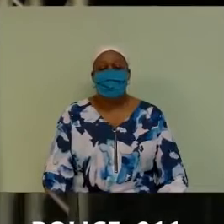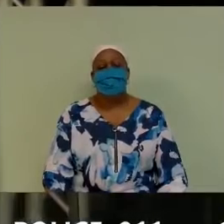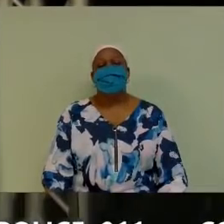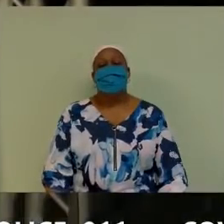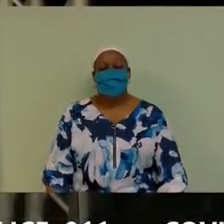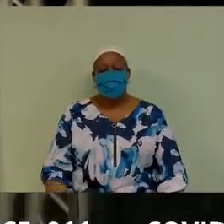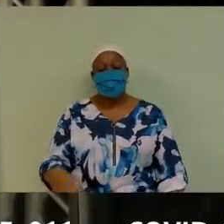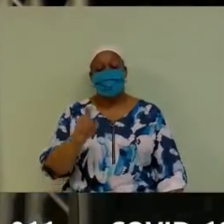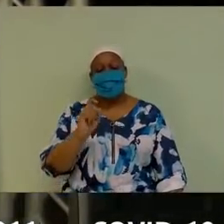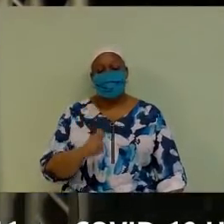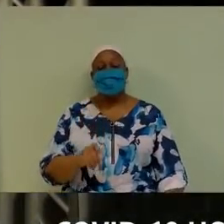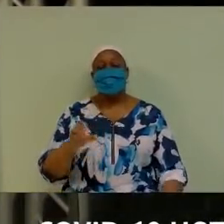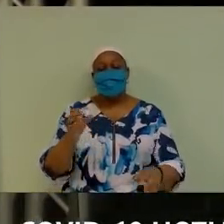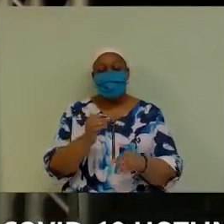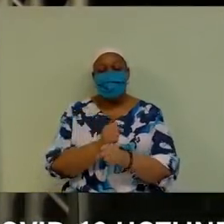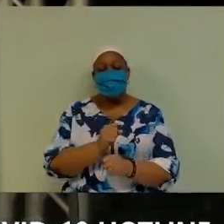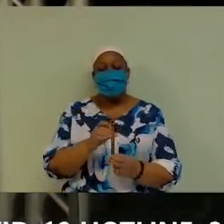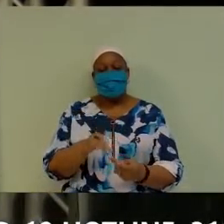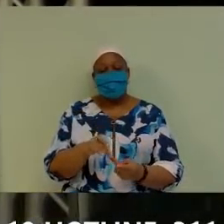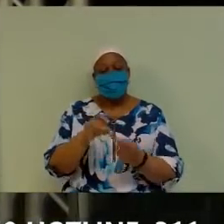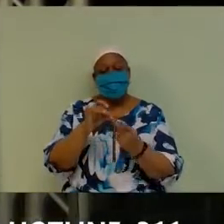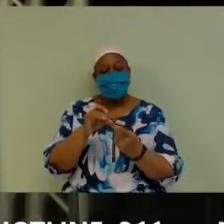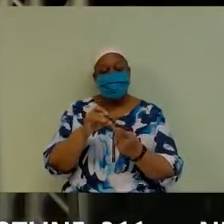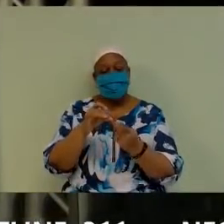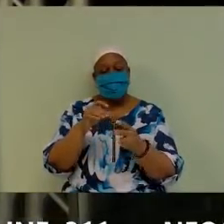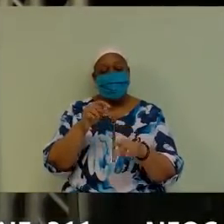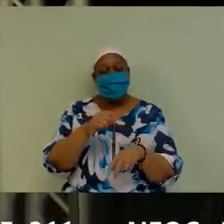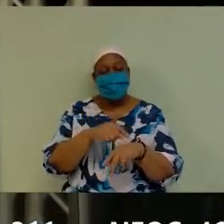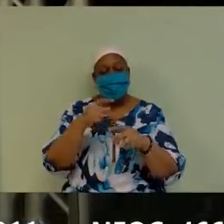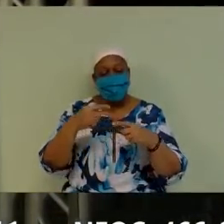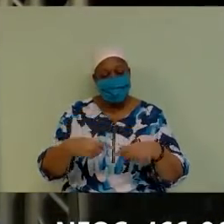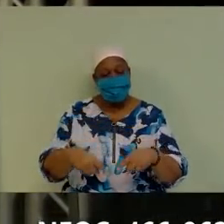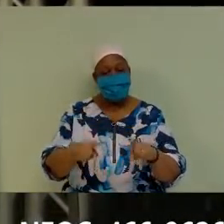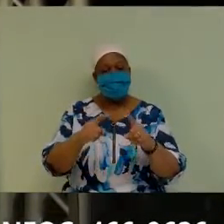lines at any business establishment.